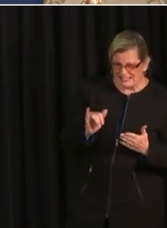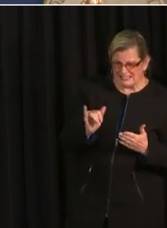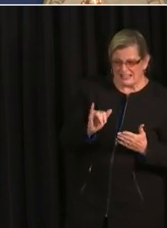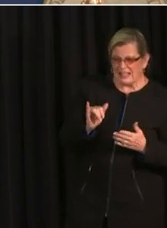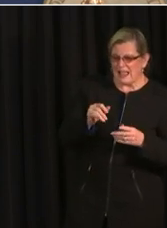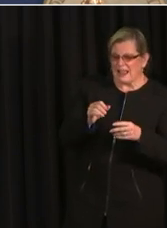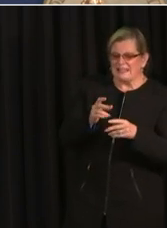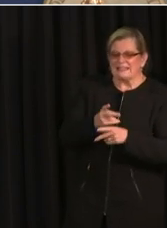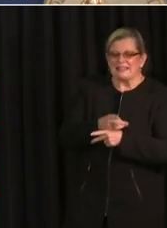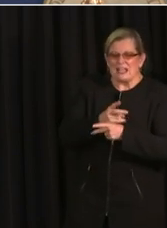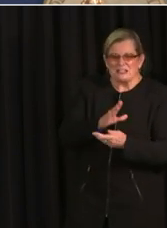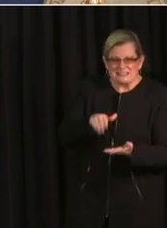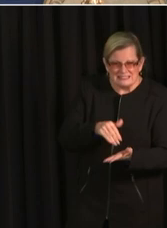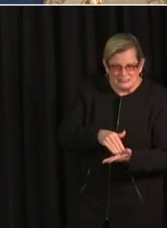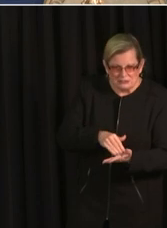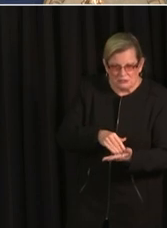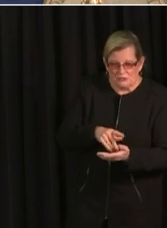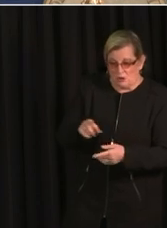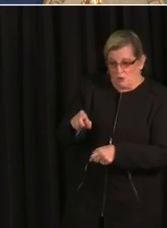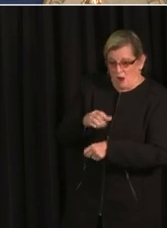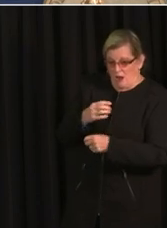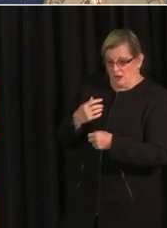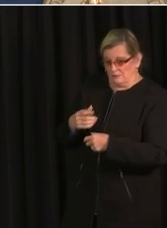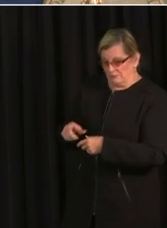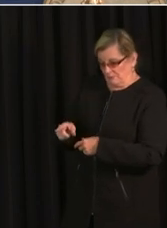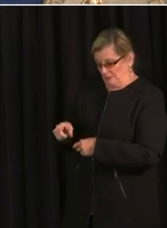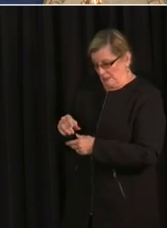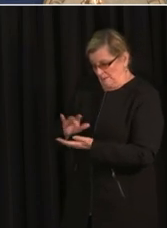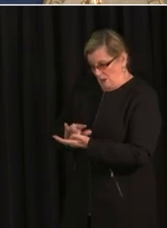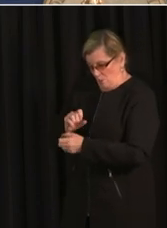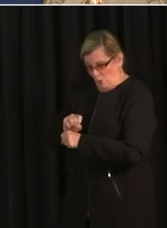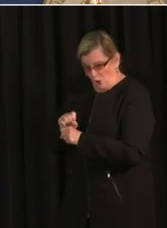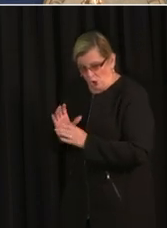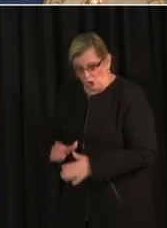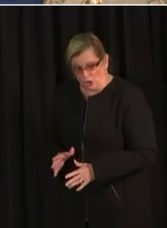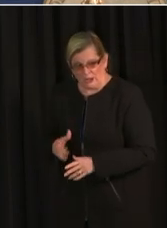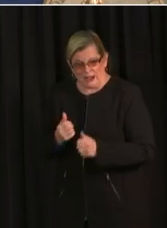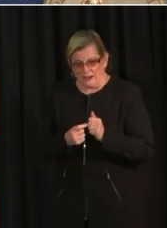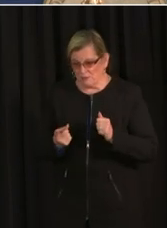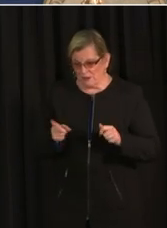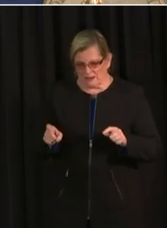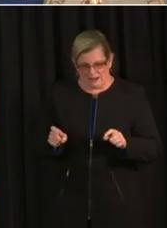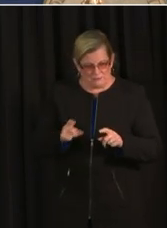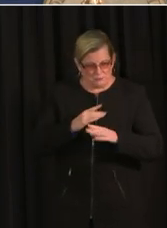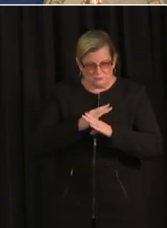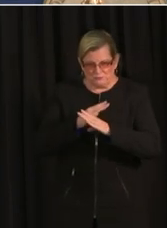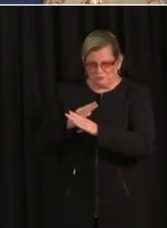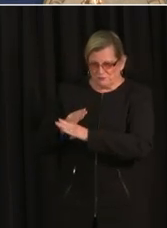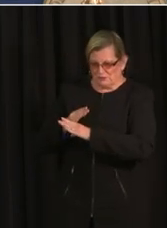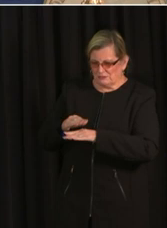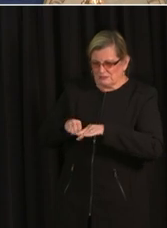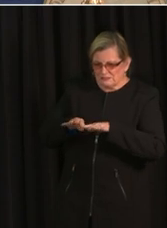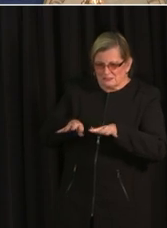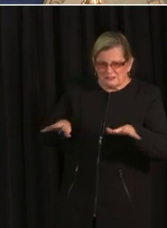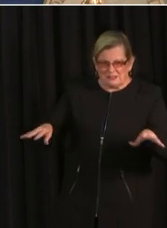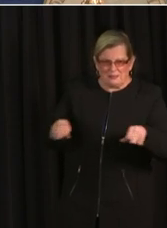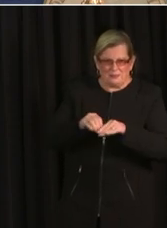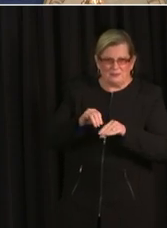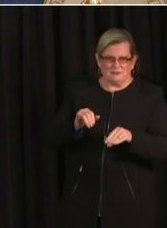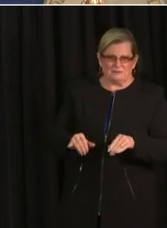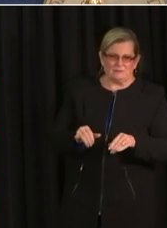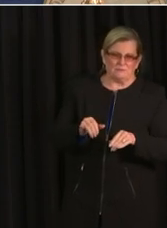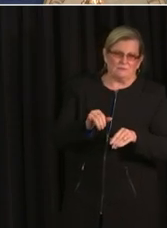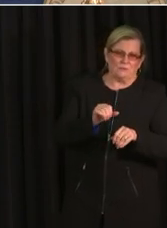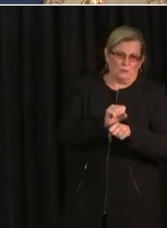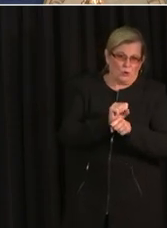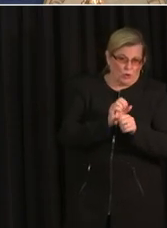is supported by workers who live out in the community. And if the virus is circulating out in the community, these workers that